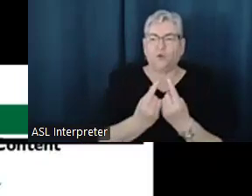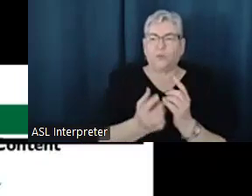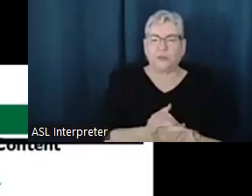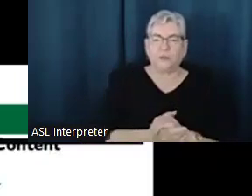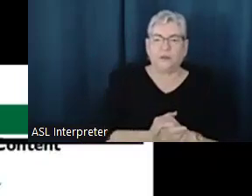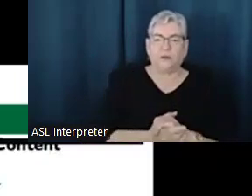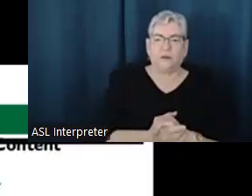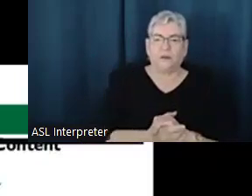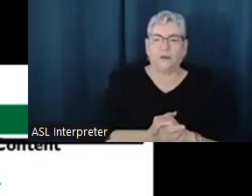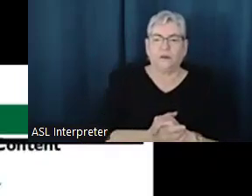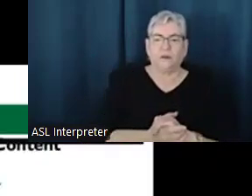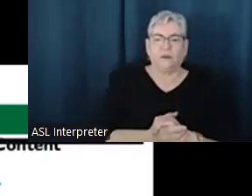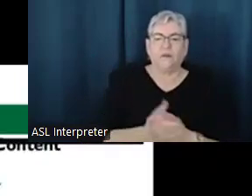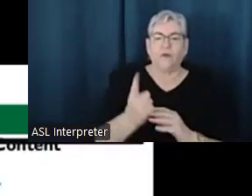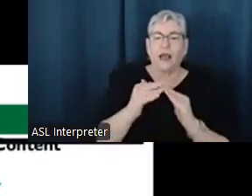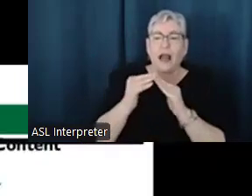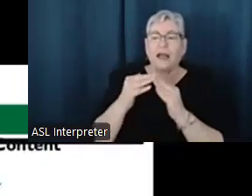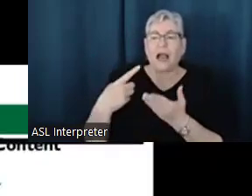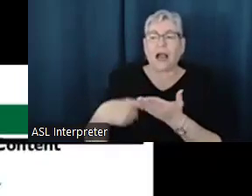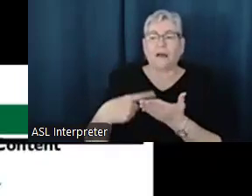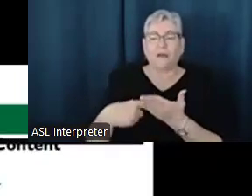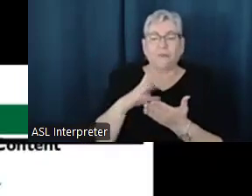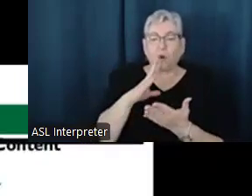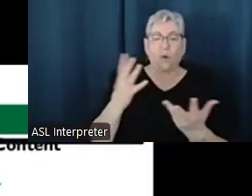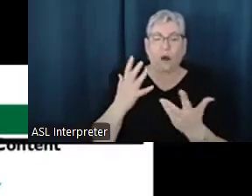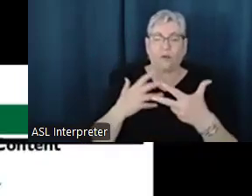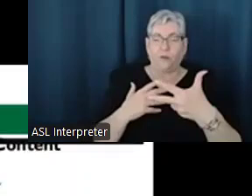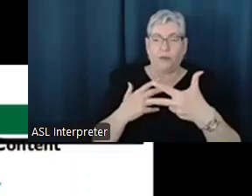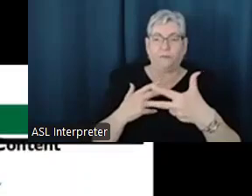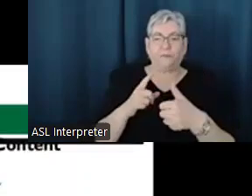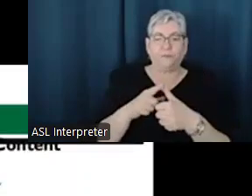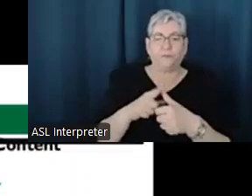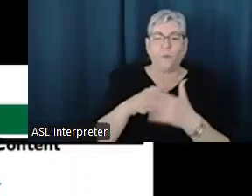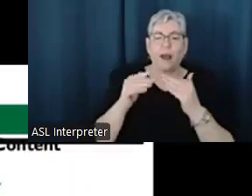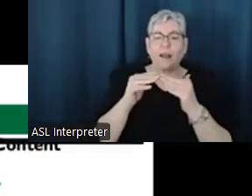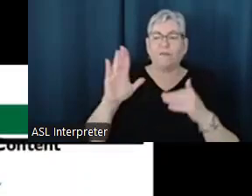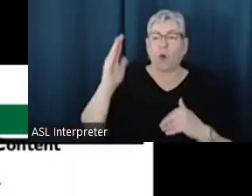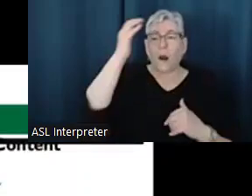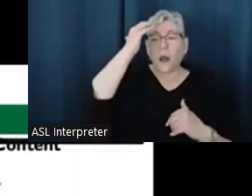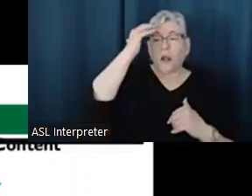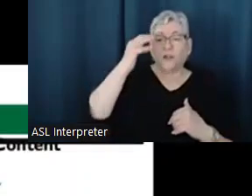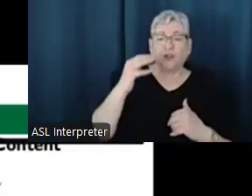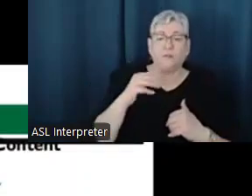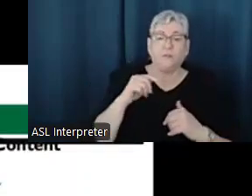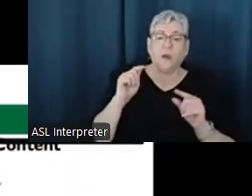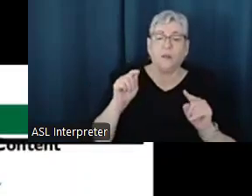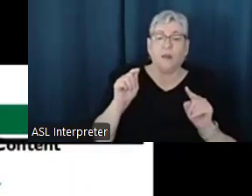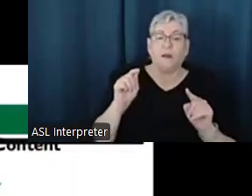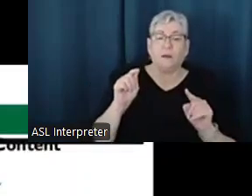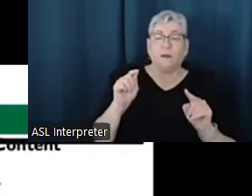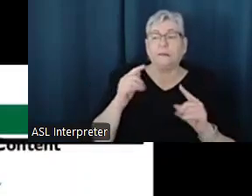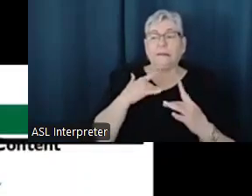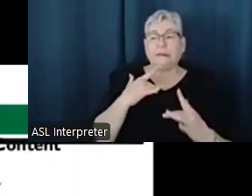For these colleague conversations, we're going to look at 3 things. So what's your level of knowledge? I think this one's Youth Leadership Toolkit in particular